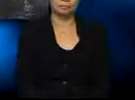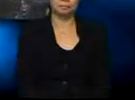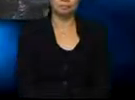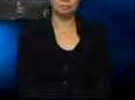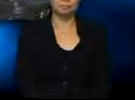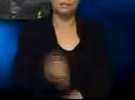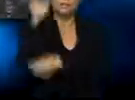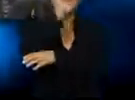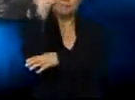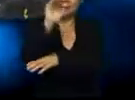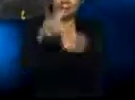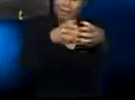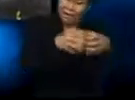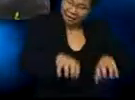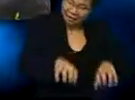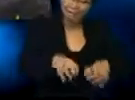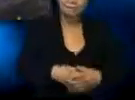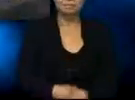a snake lays eggs,